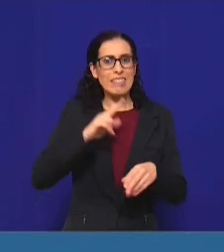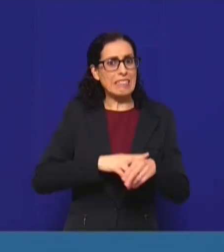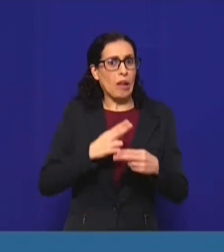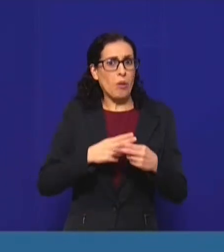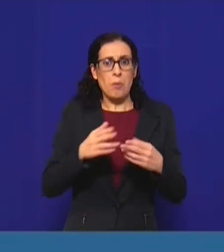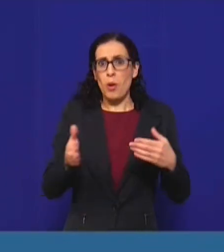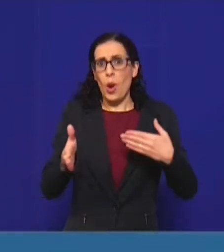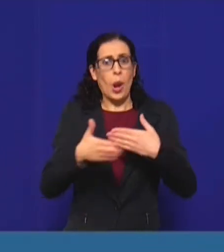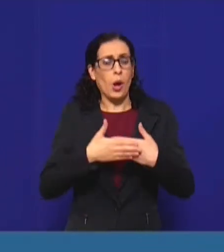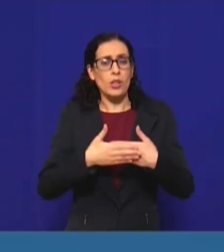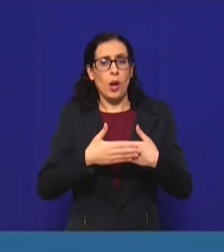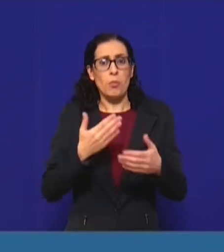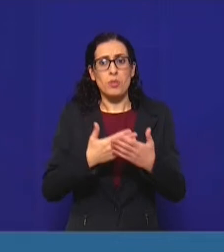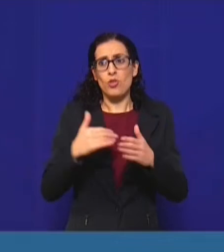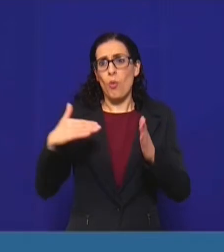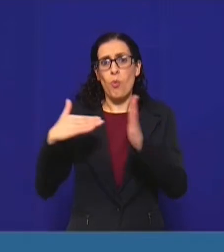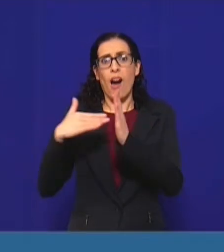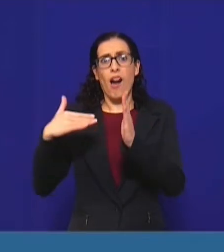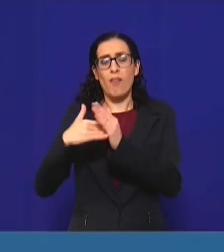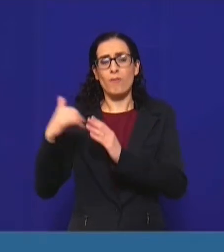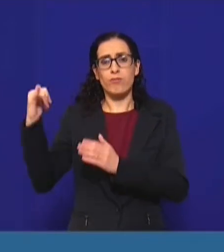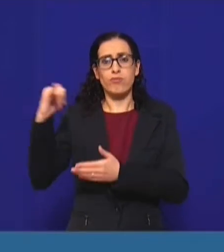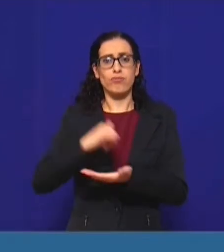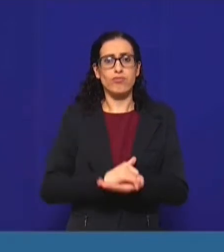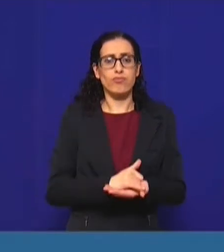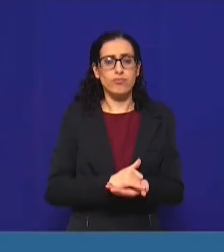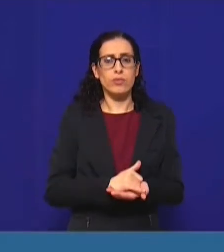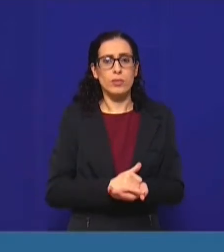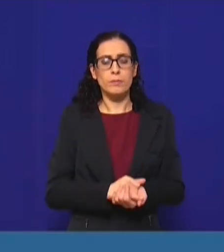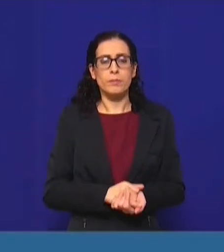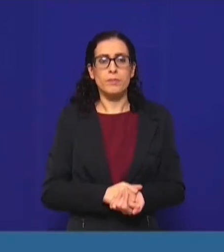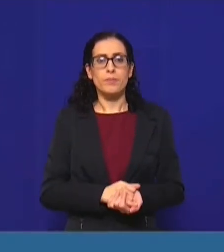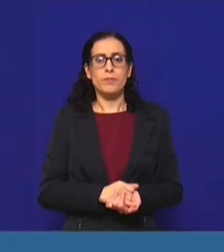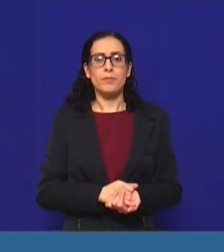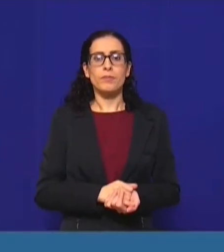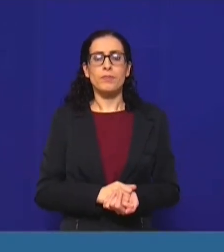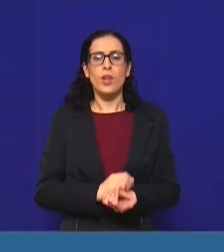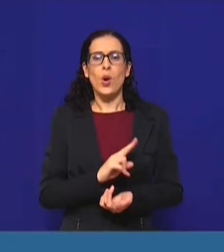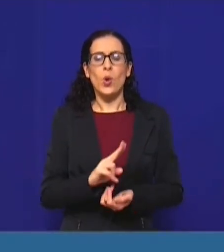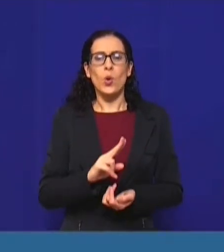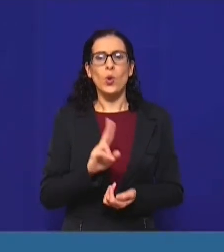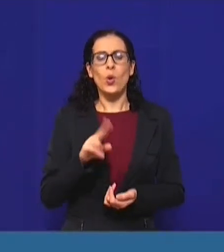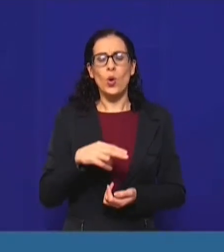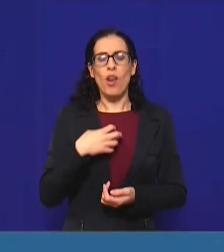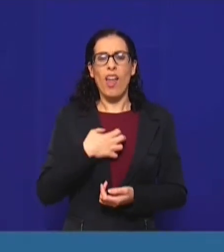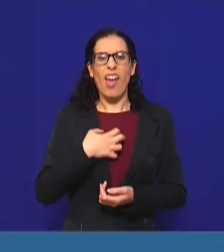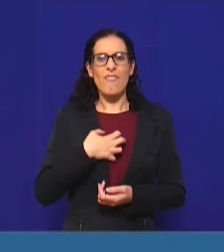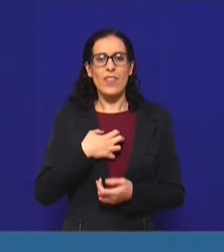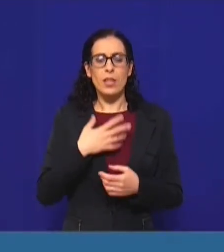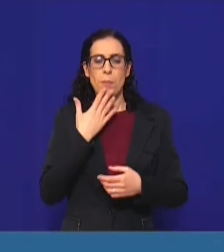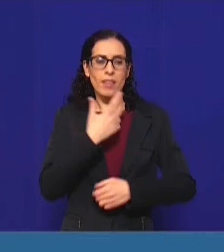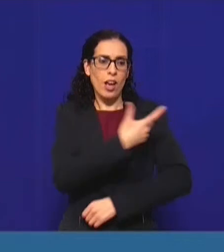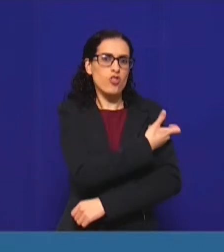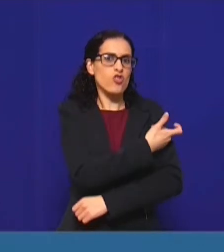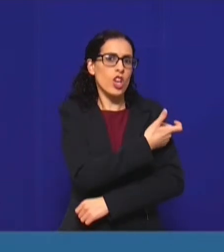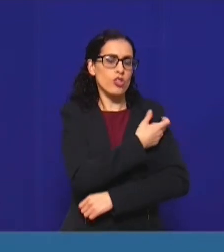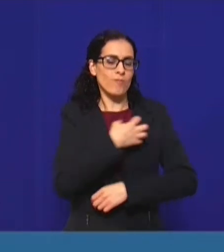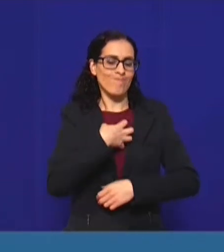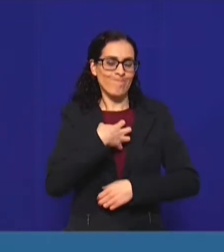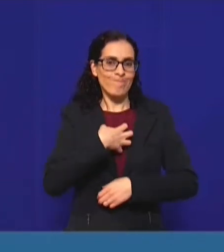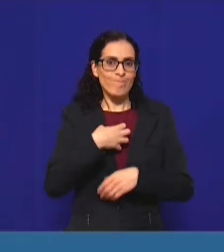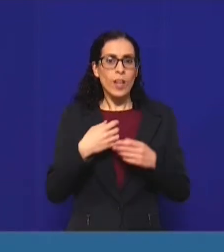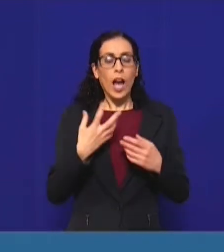to control the influx? We'd also like a little bit of information regarding side effects of the vaccine, because we've